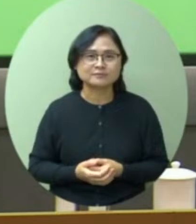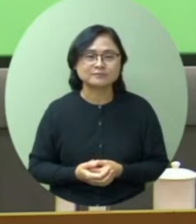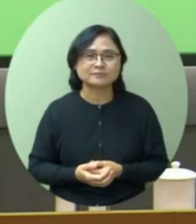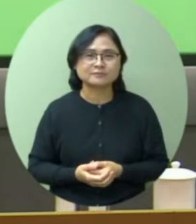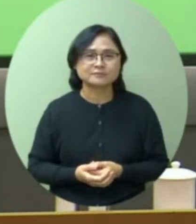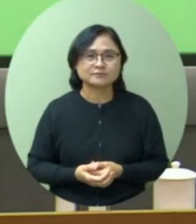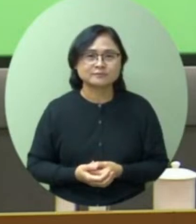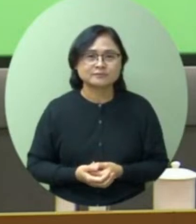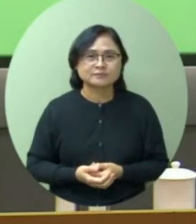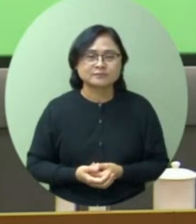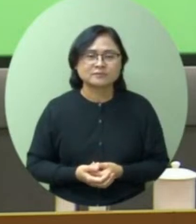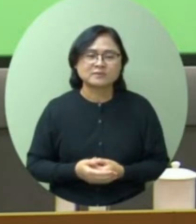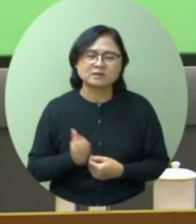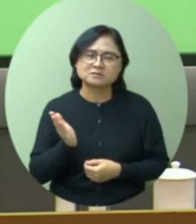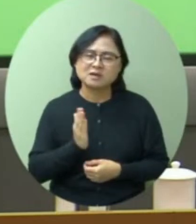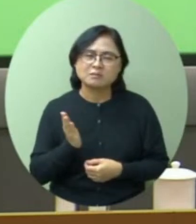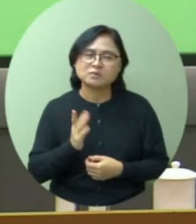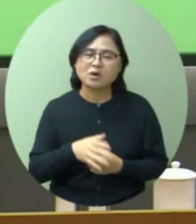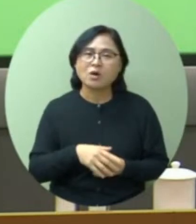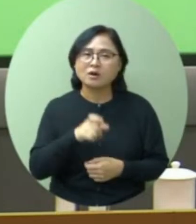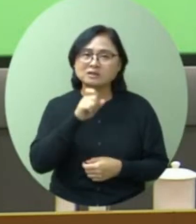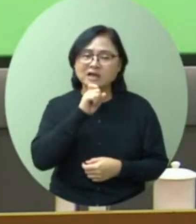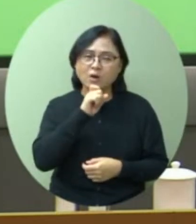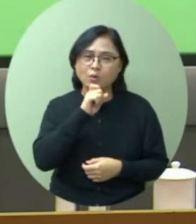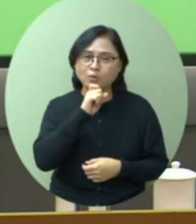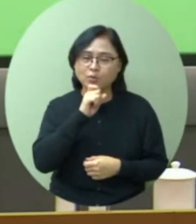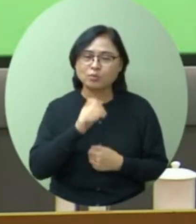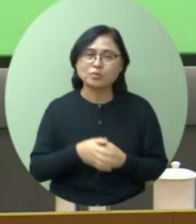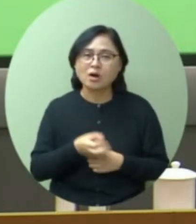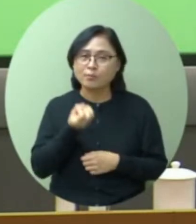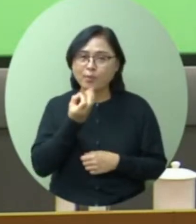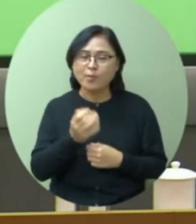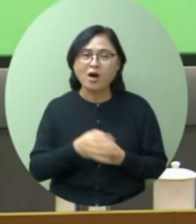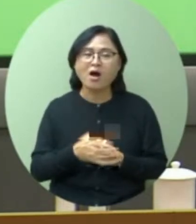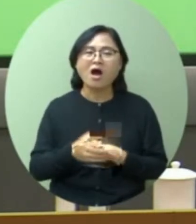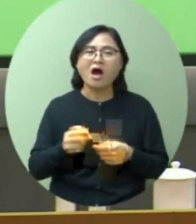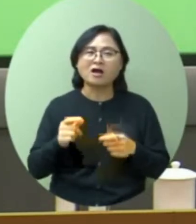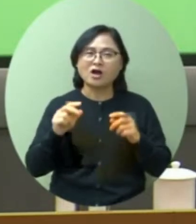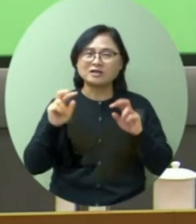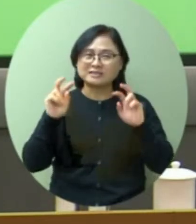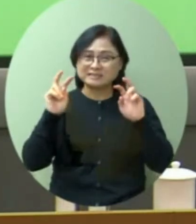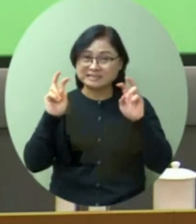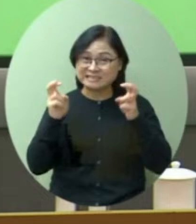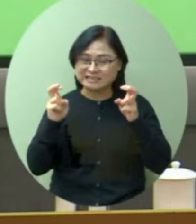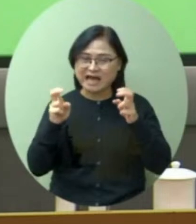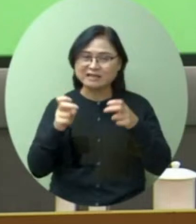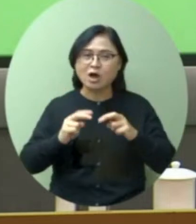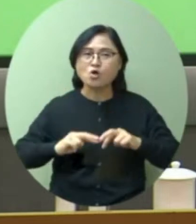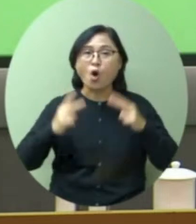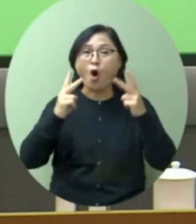I made roughly 40 references to reform in the Chinese text.